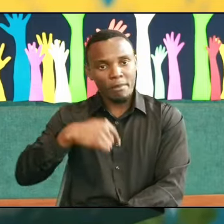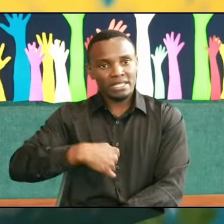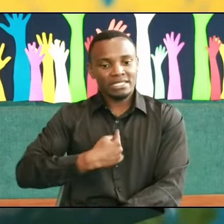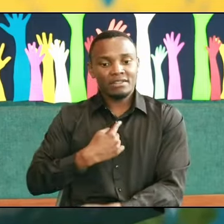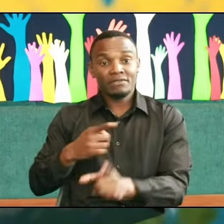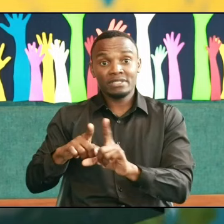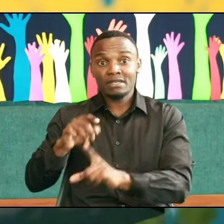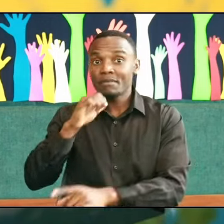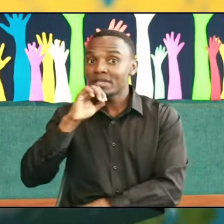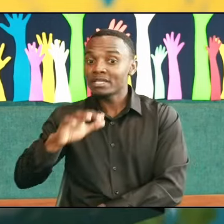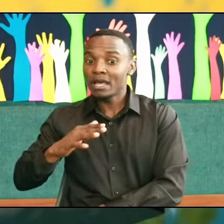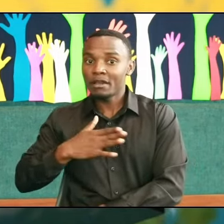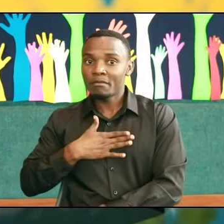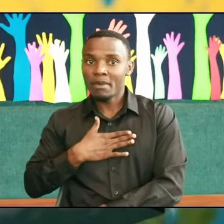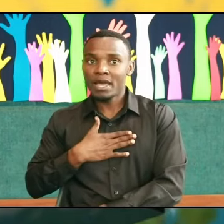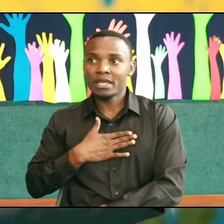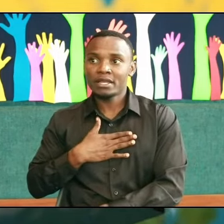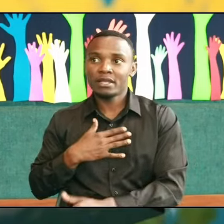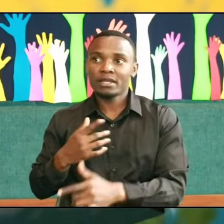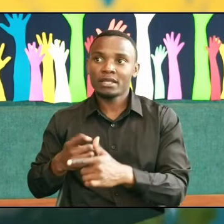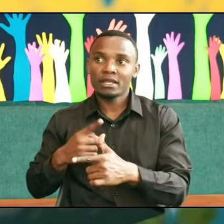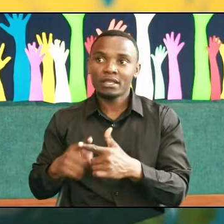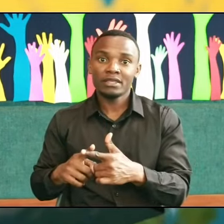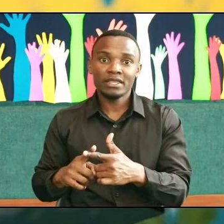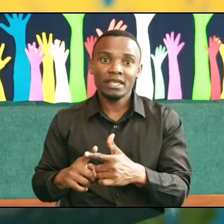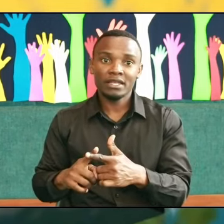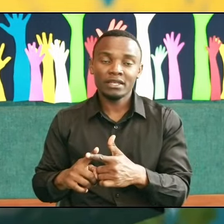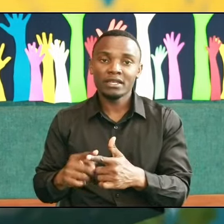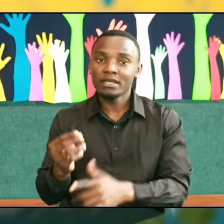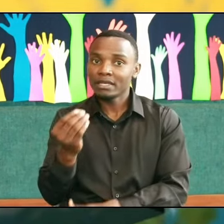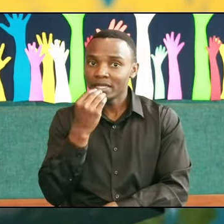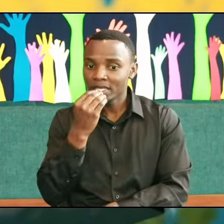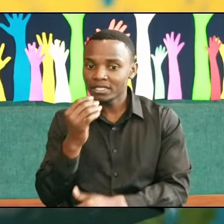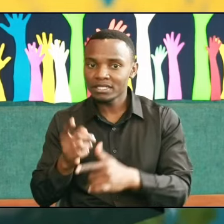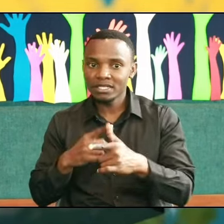my son, that we may what? Eat and what?